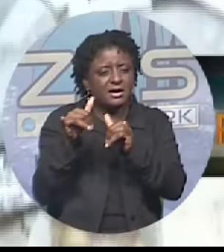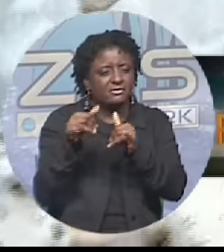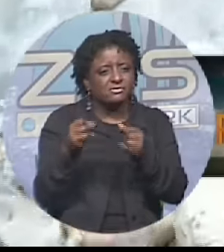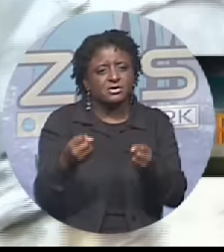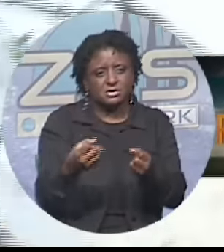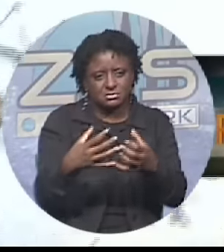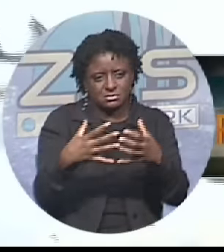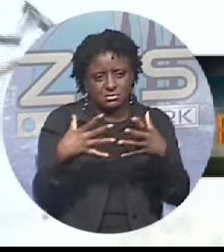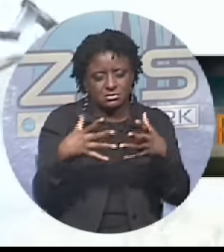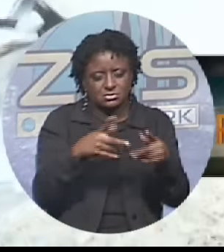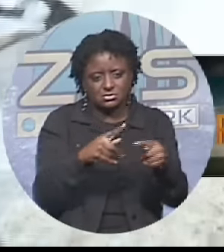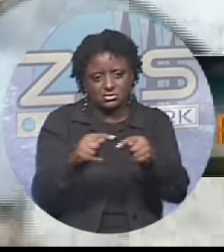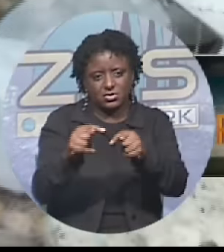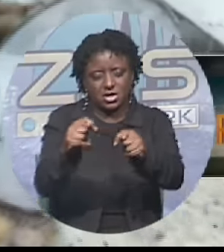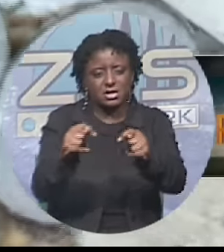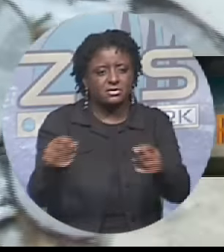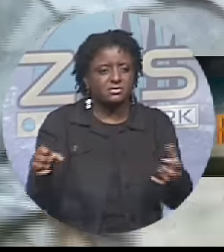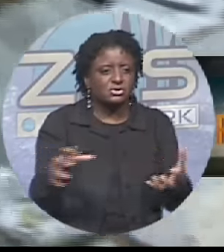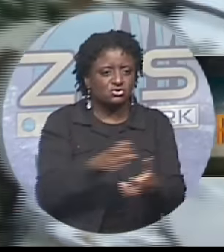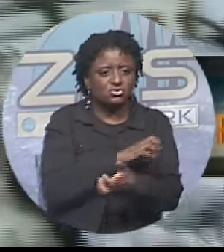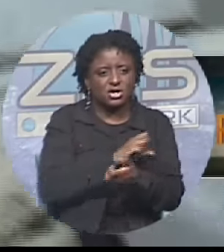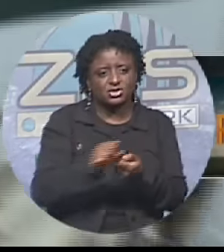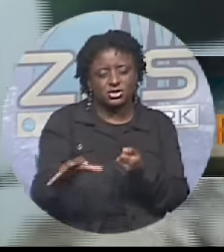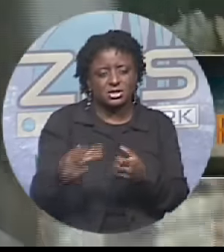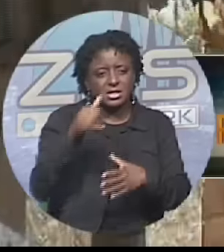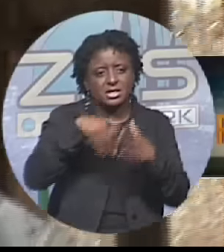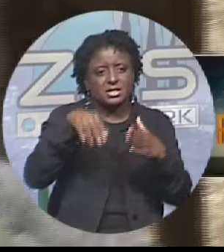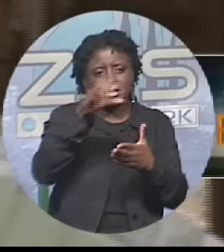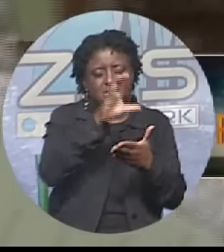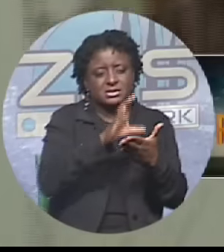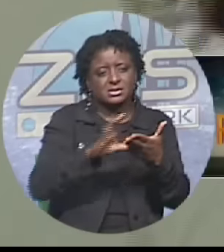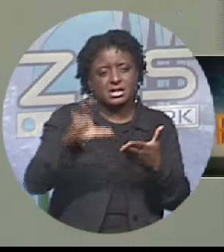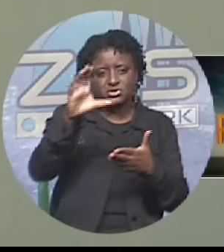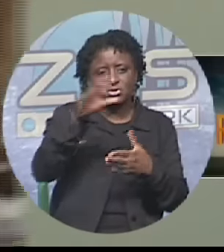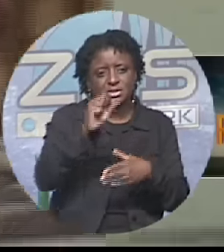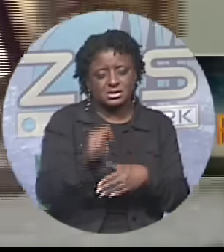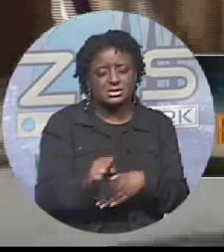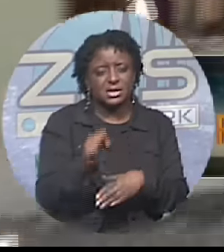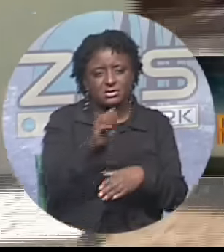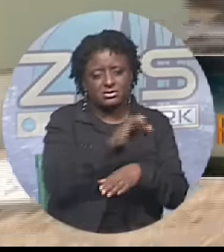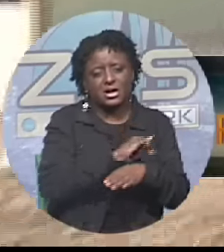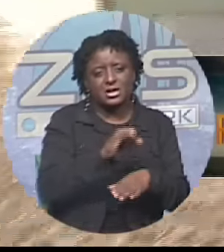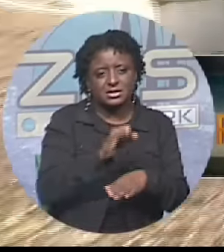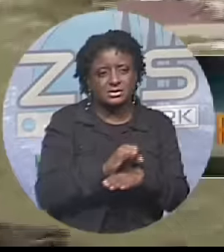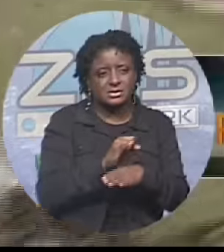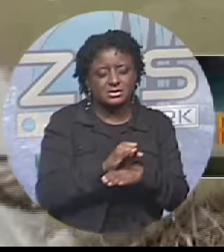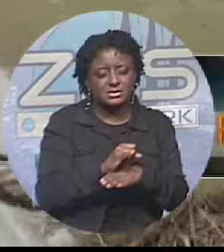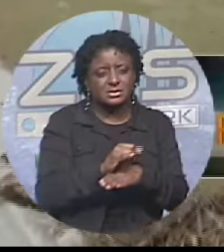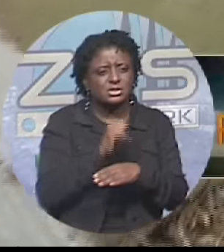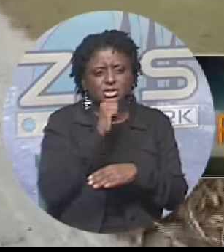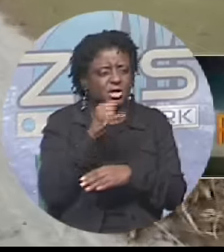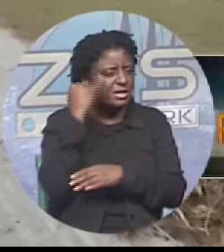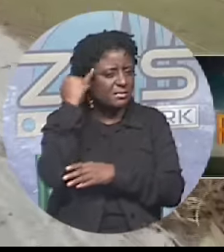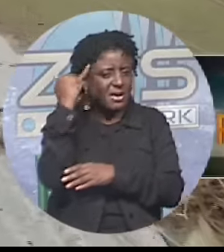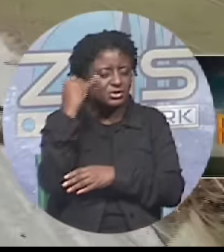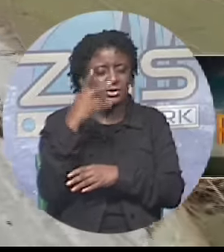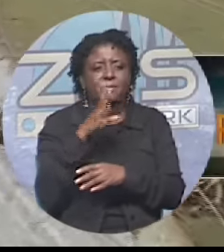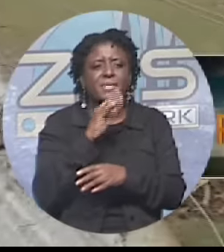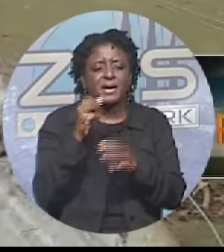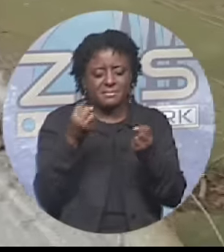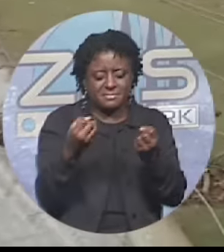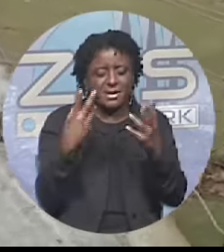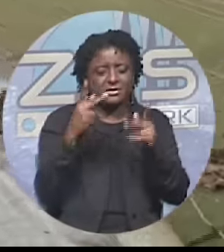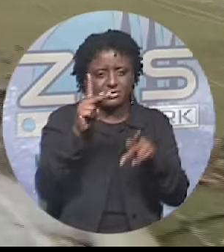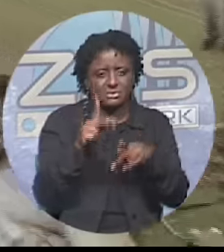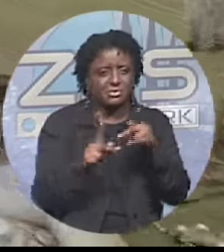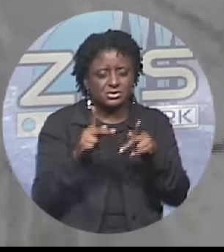in the southern and central islands, unimaginable by residents who've weathered many storms. Prime Minister Perry Christie noting